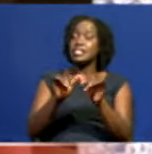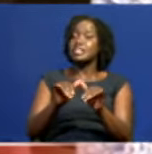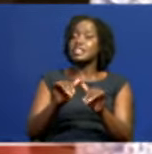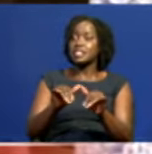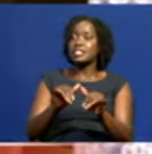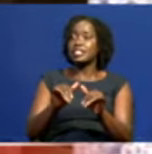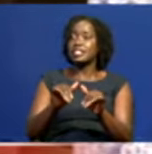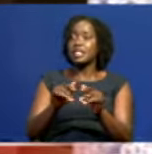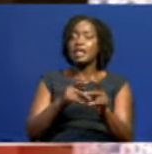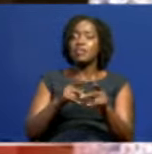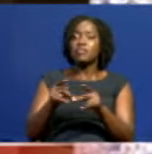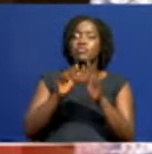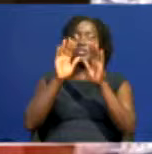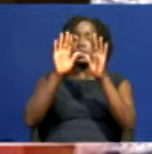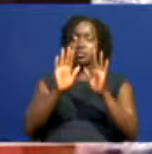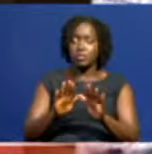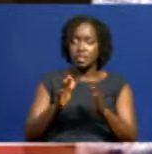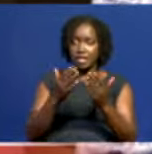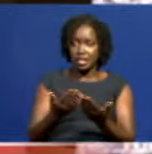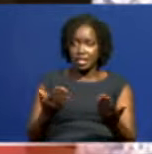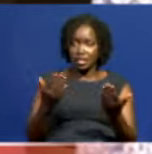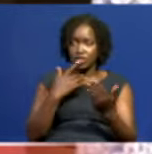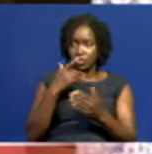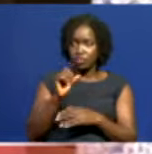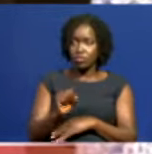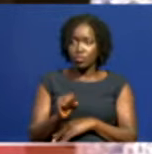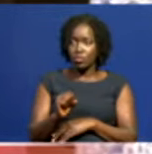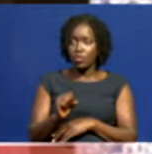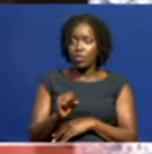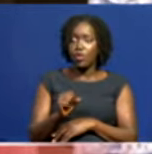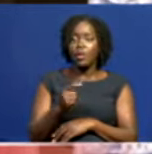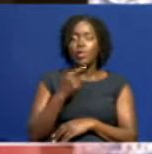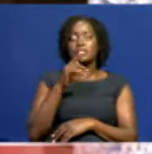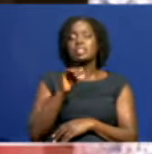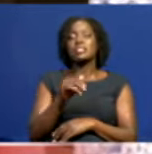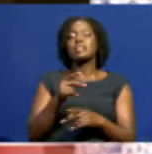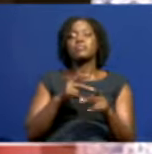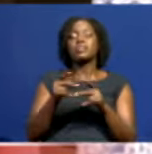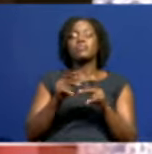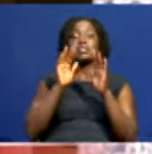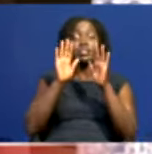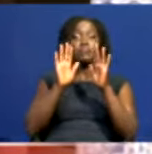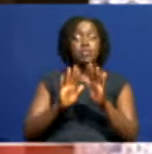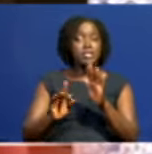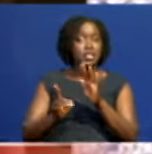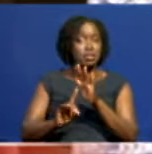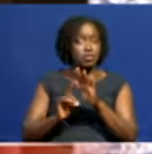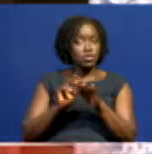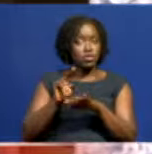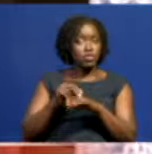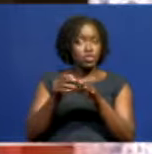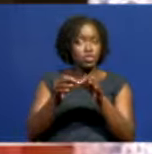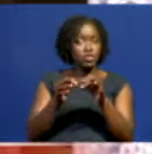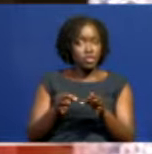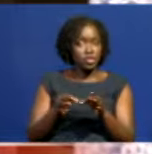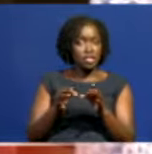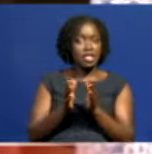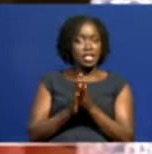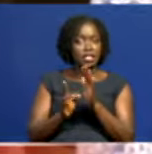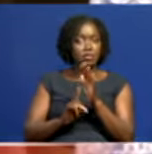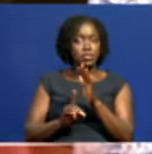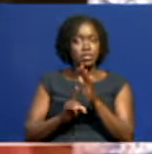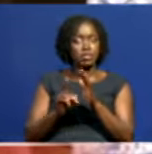remains such a viable facility. And so we're saying that it is very important that the Ministry of National Treasury and the Ministry